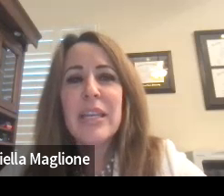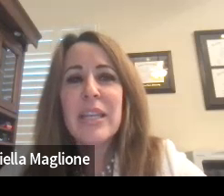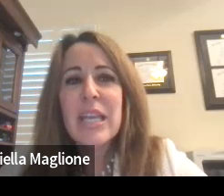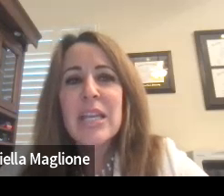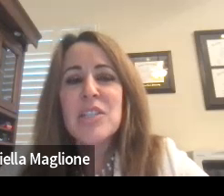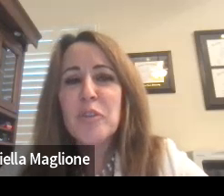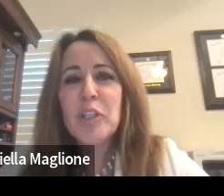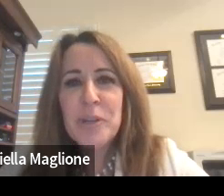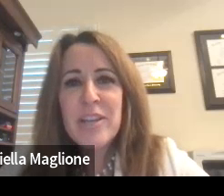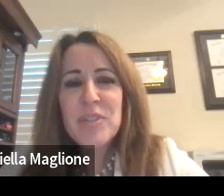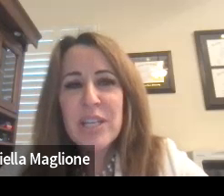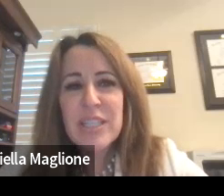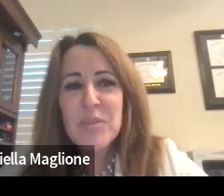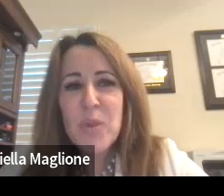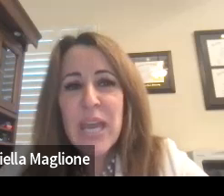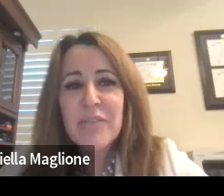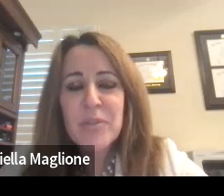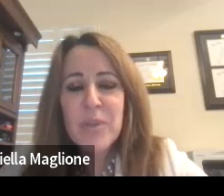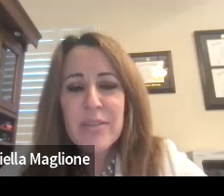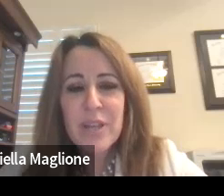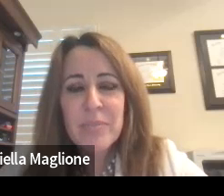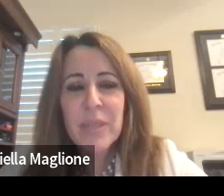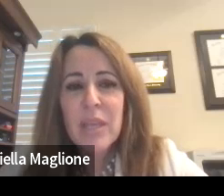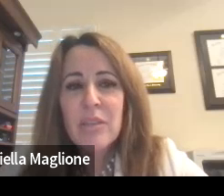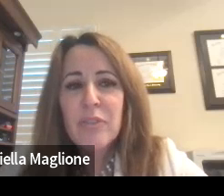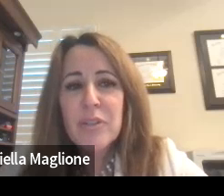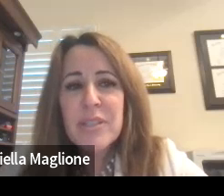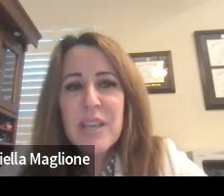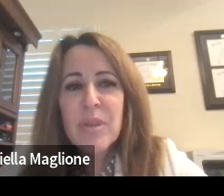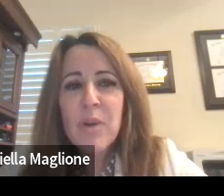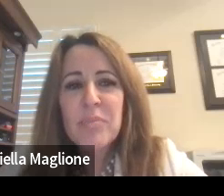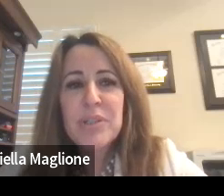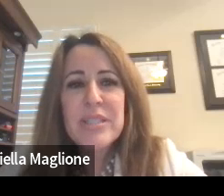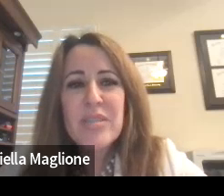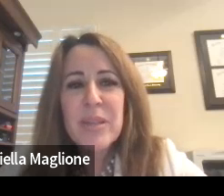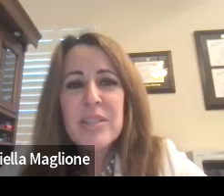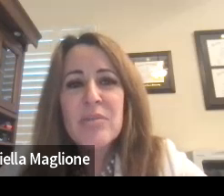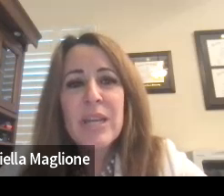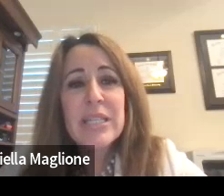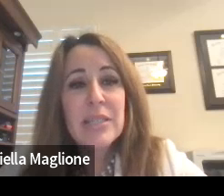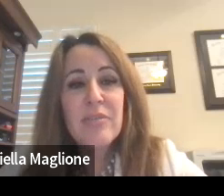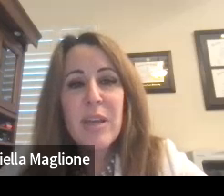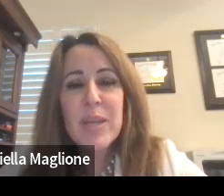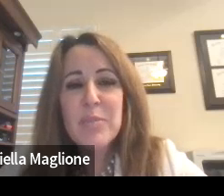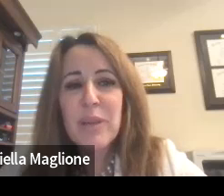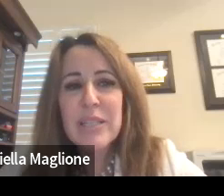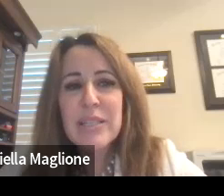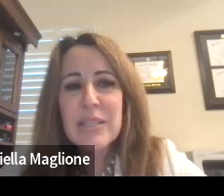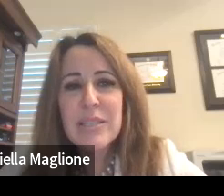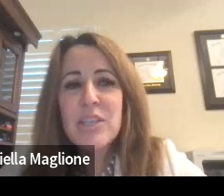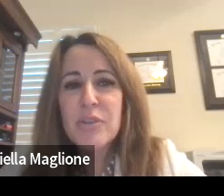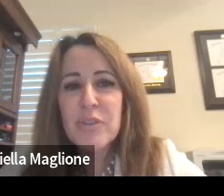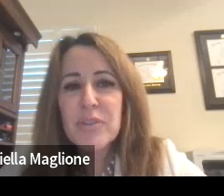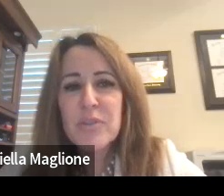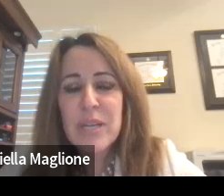All right, so for learning objectives, we have 3 of them. The first is that we want participants to identify best